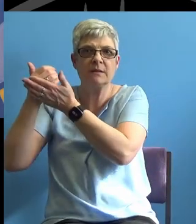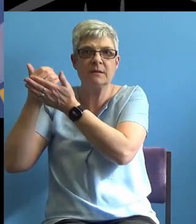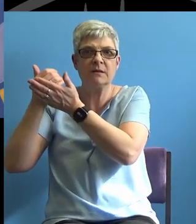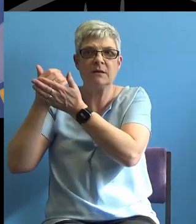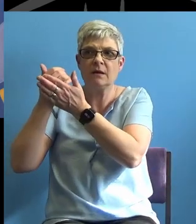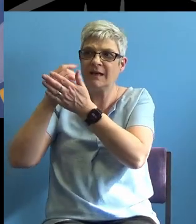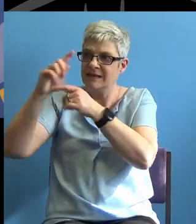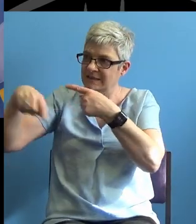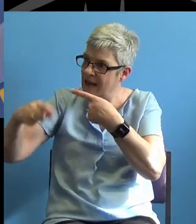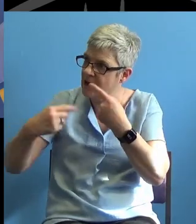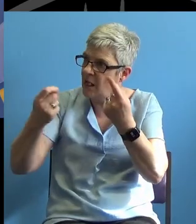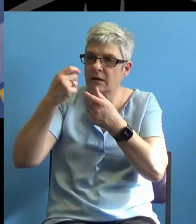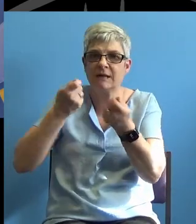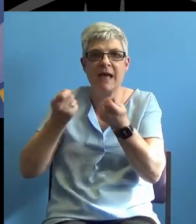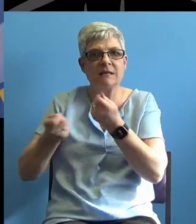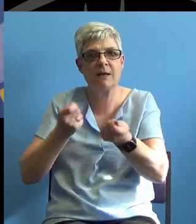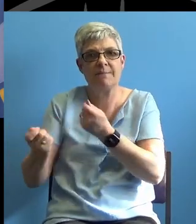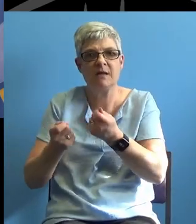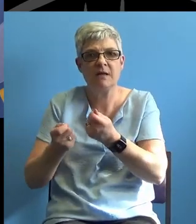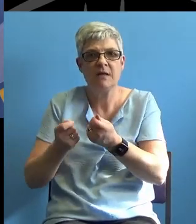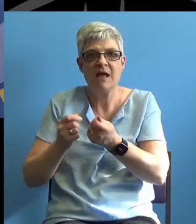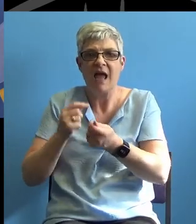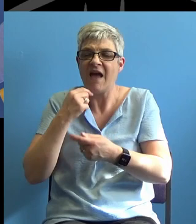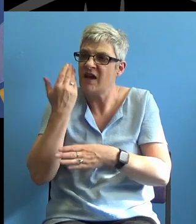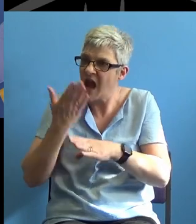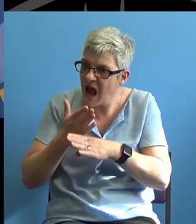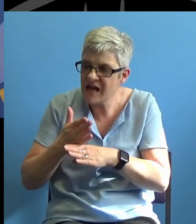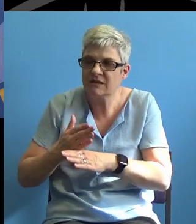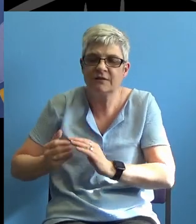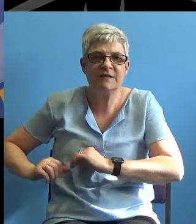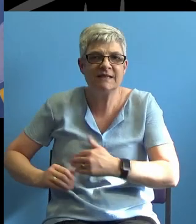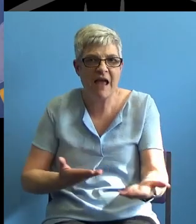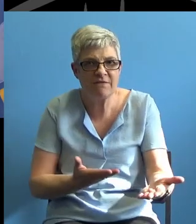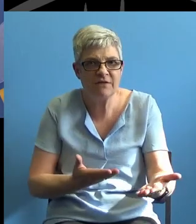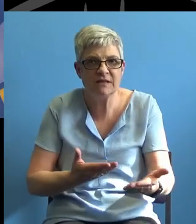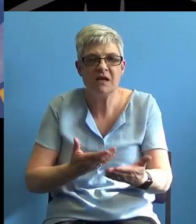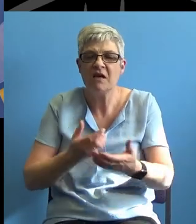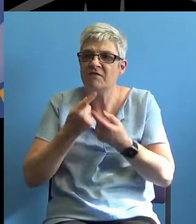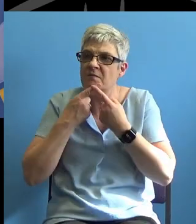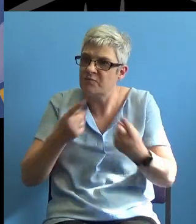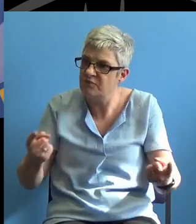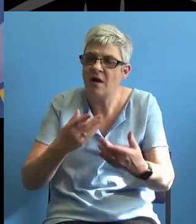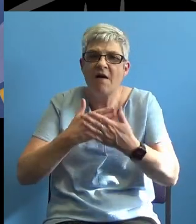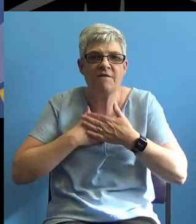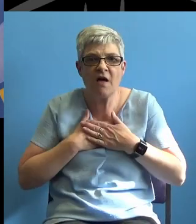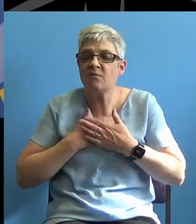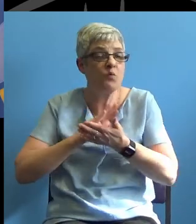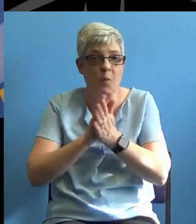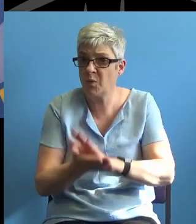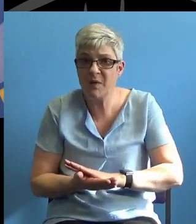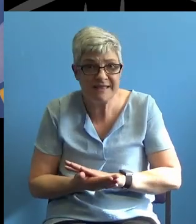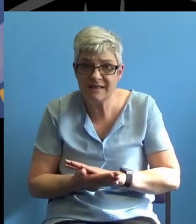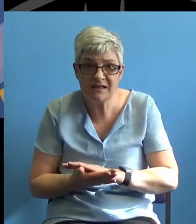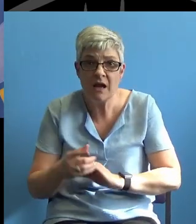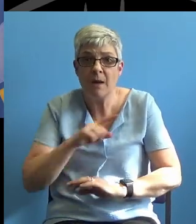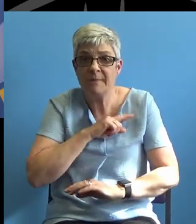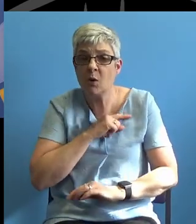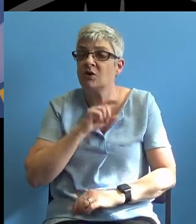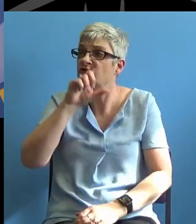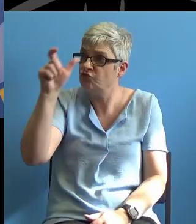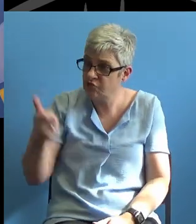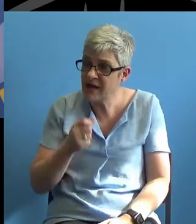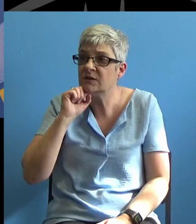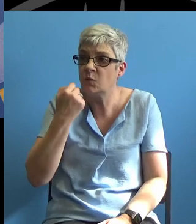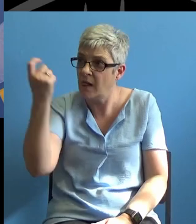reality of his eternal kingdom. Every act of service, every declaration of love will not be wasted because Christ is coming